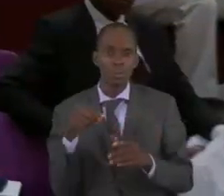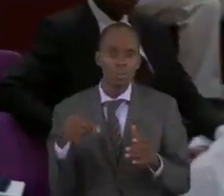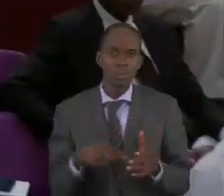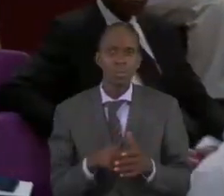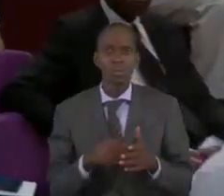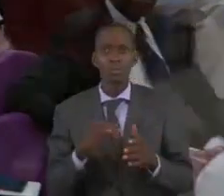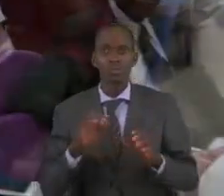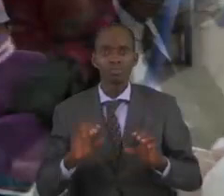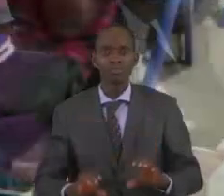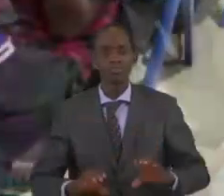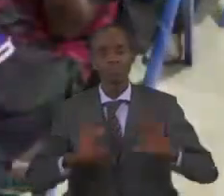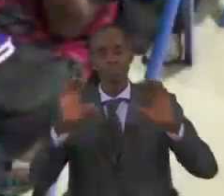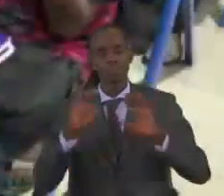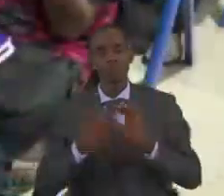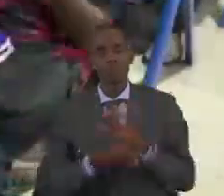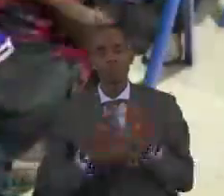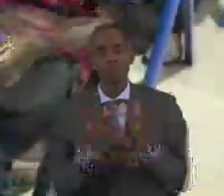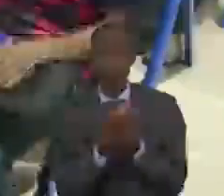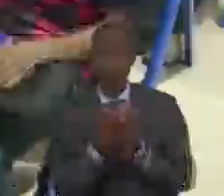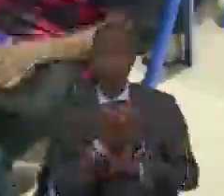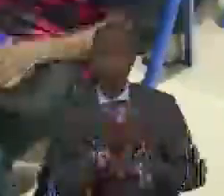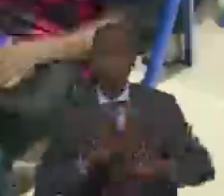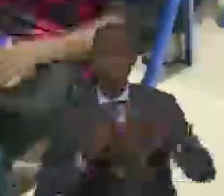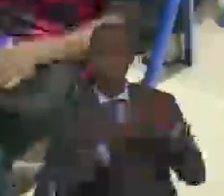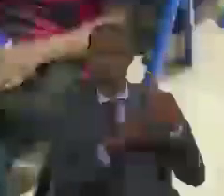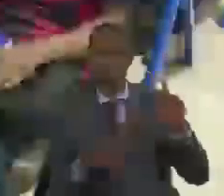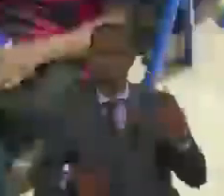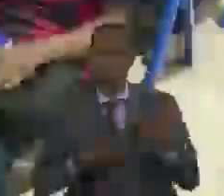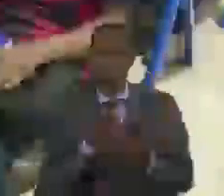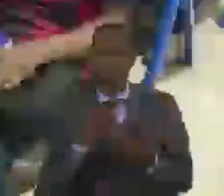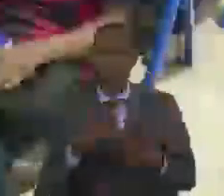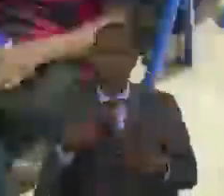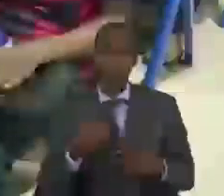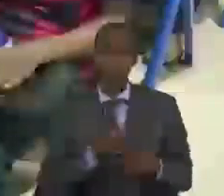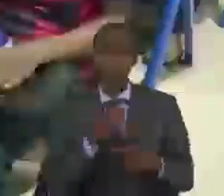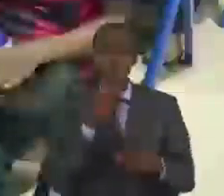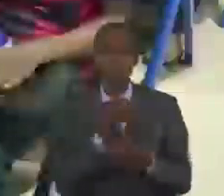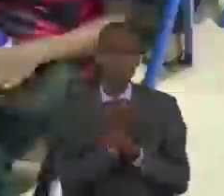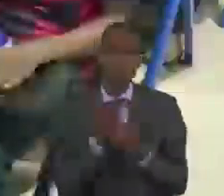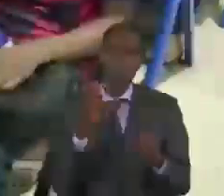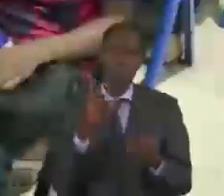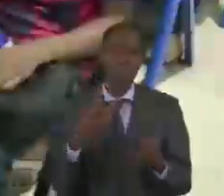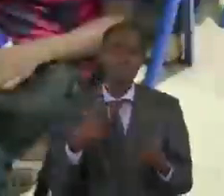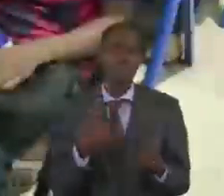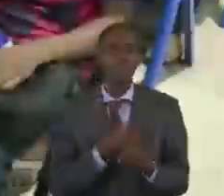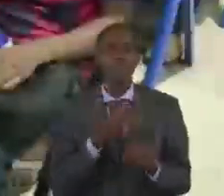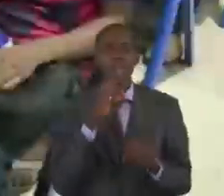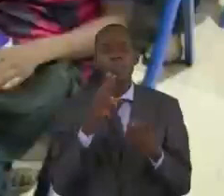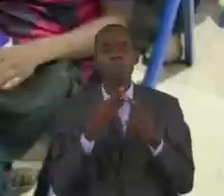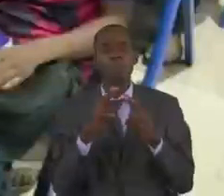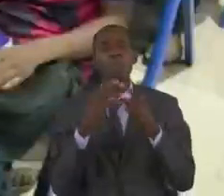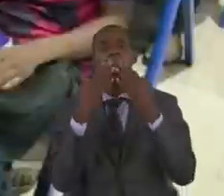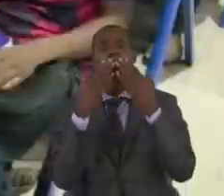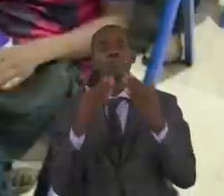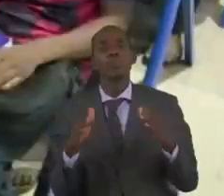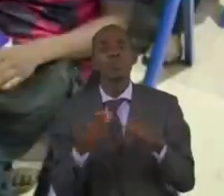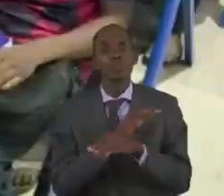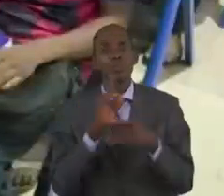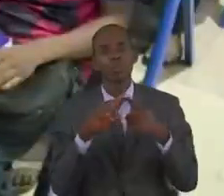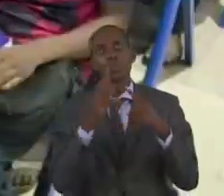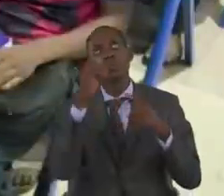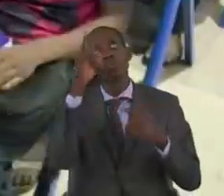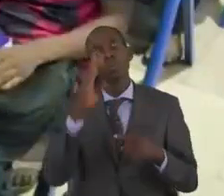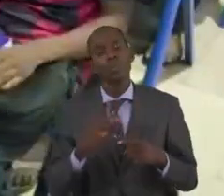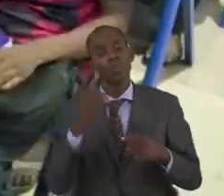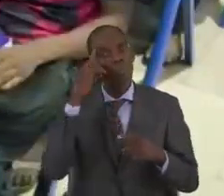worship that pleases the Lord. When we're saved, we're so grateful to God that he has done this